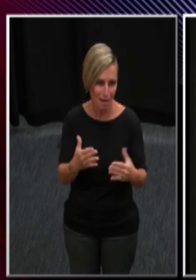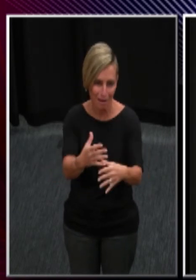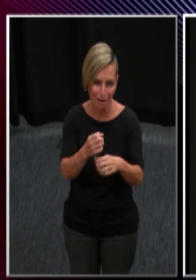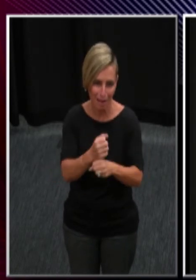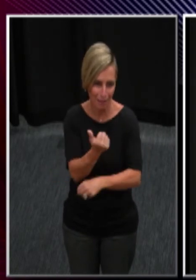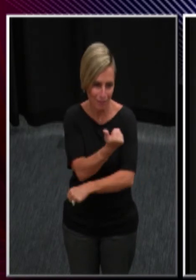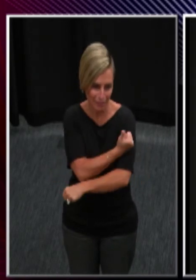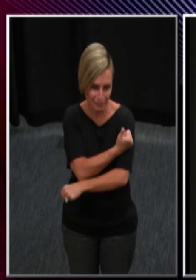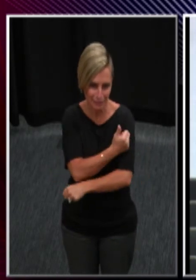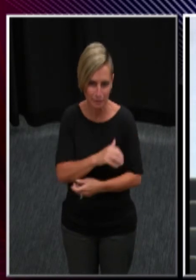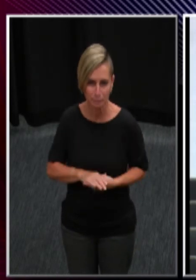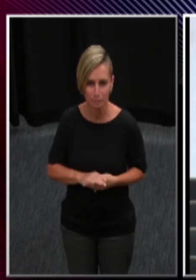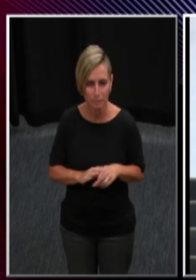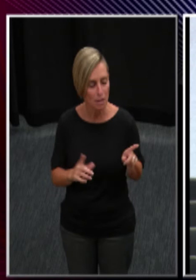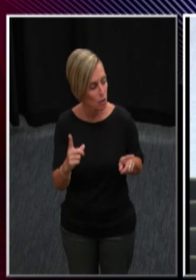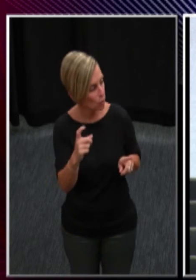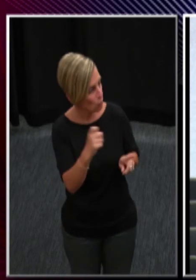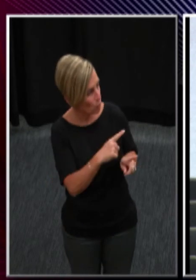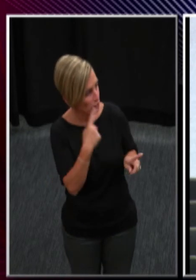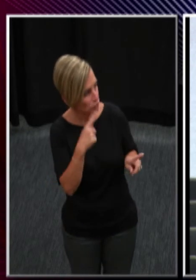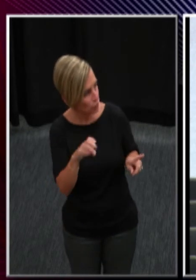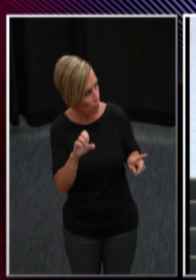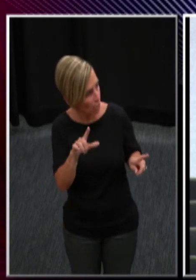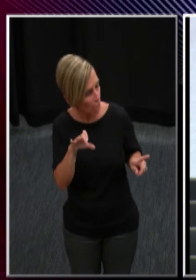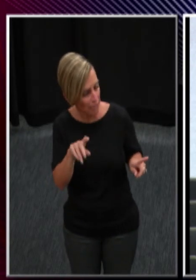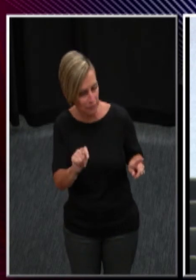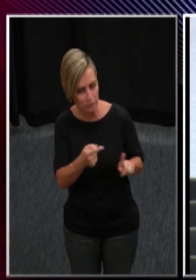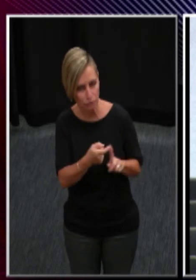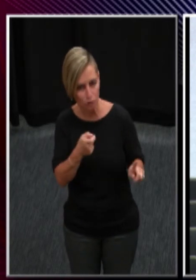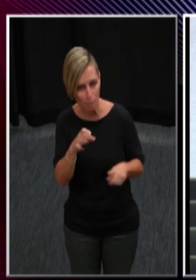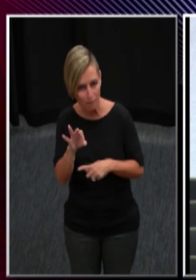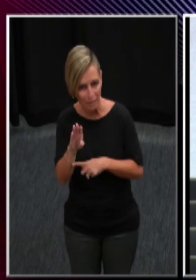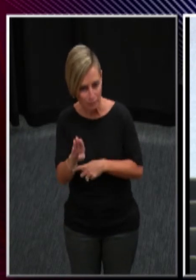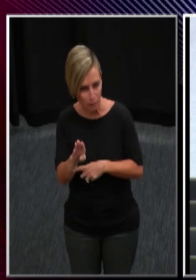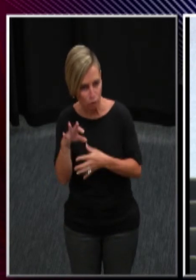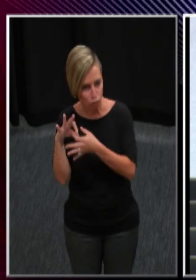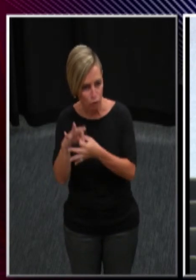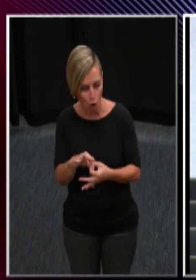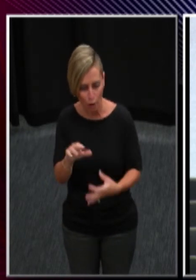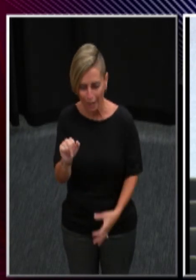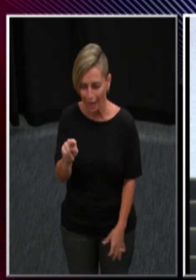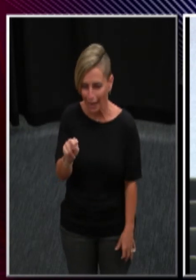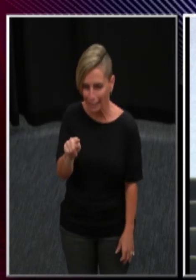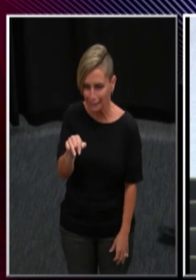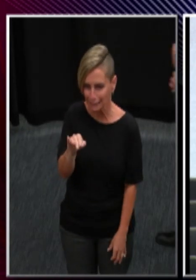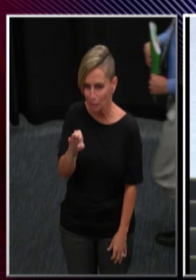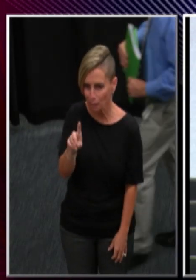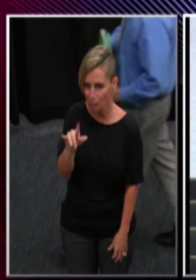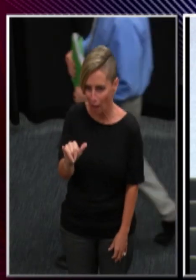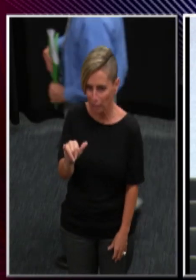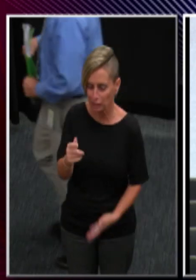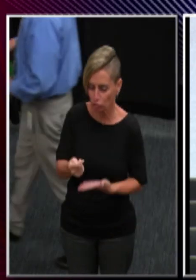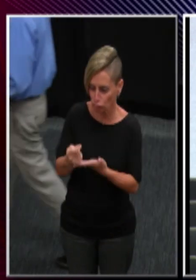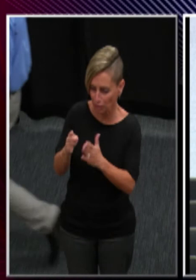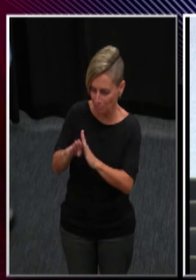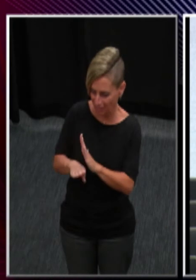important. Sorry, Clint, we do have a question on Facebook about the antibody treatment. Has that received FDA